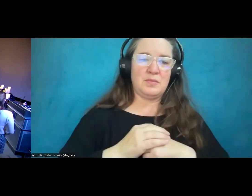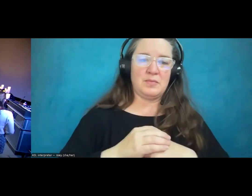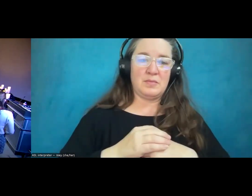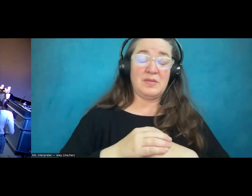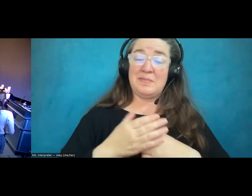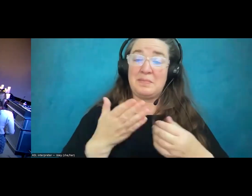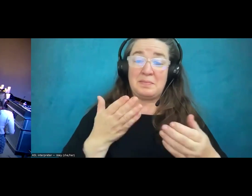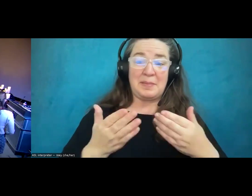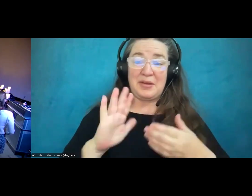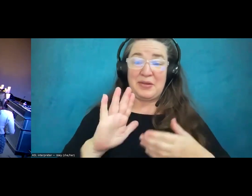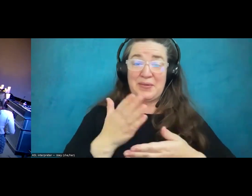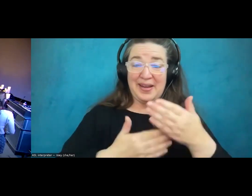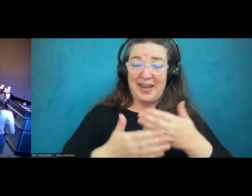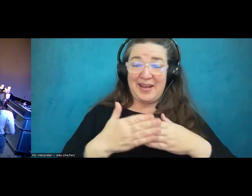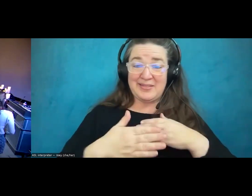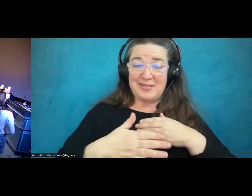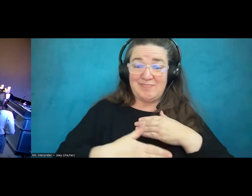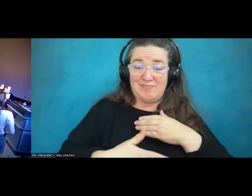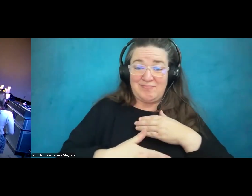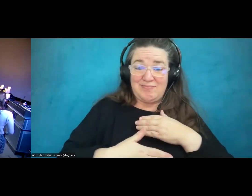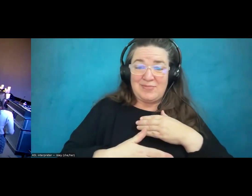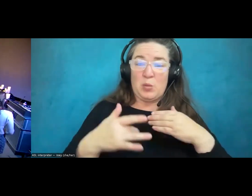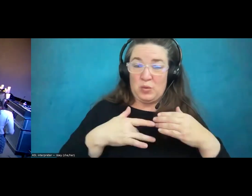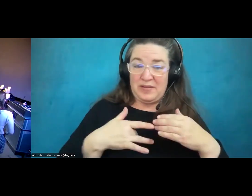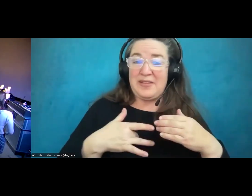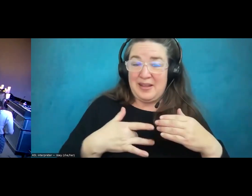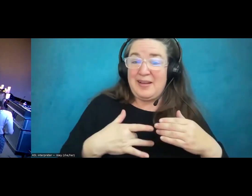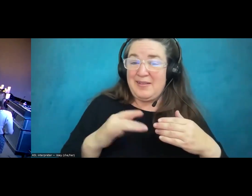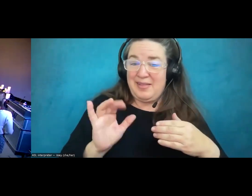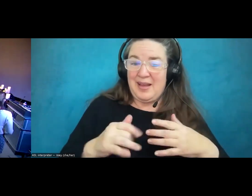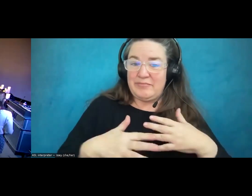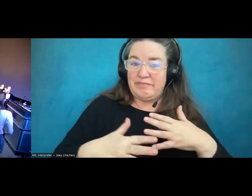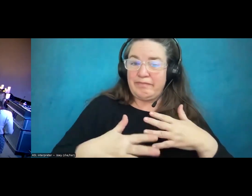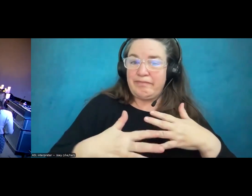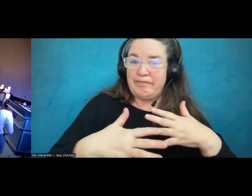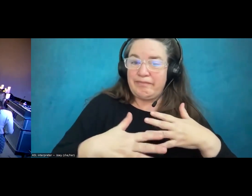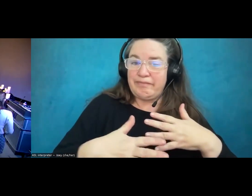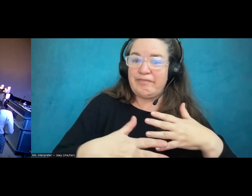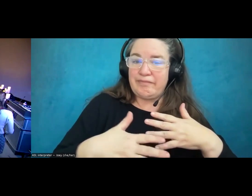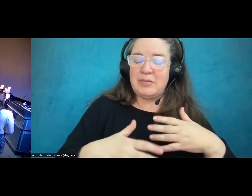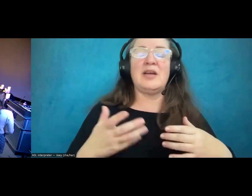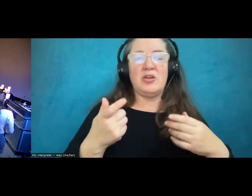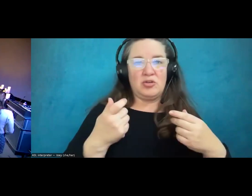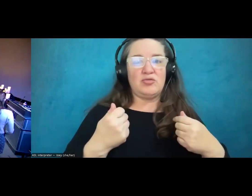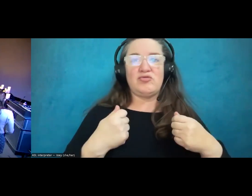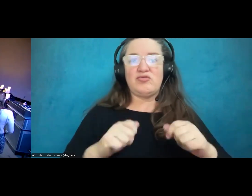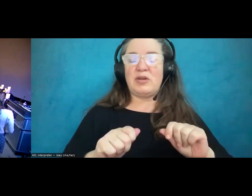even in your hands down by your belly. Find a pitch that's good for you. Take the deepest breath you can and